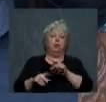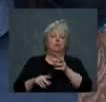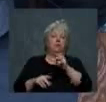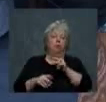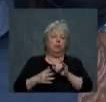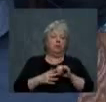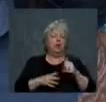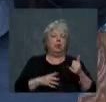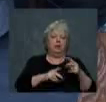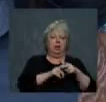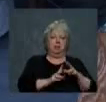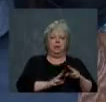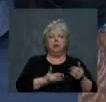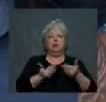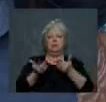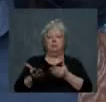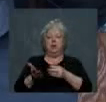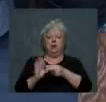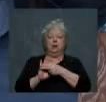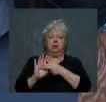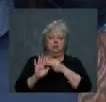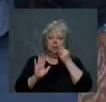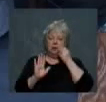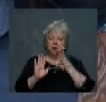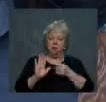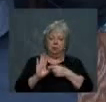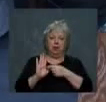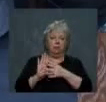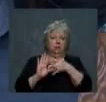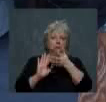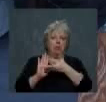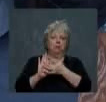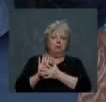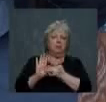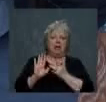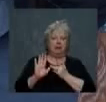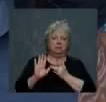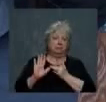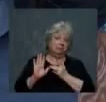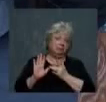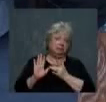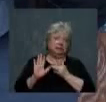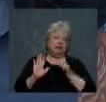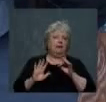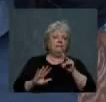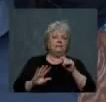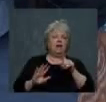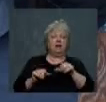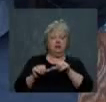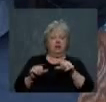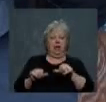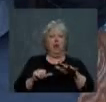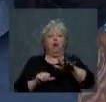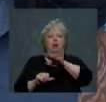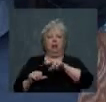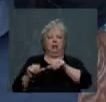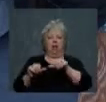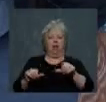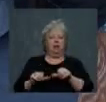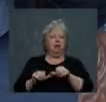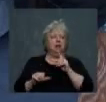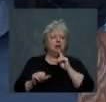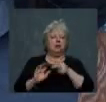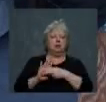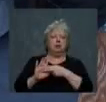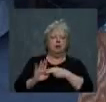Mr. Poussardian, the zoning information was left blank. In fact, this area is zoned, the entire area